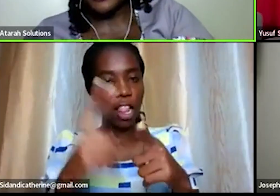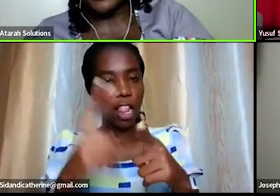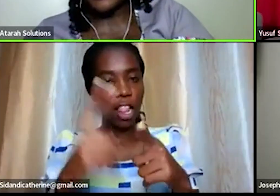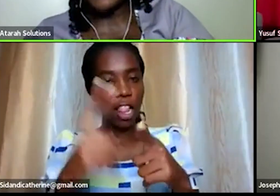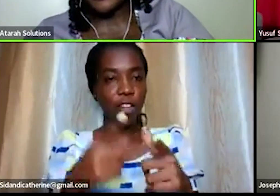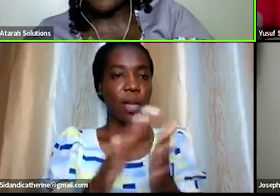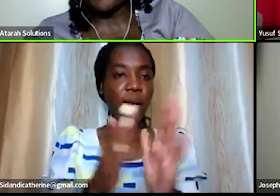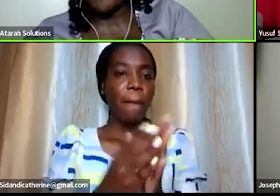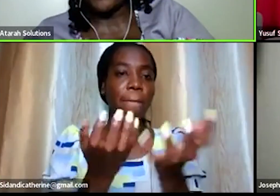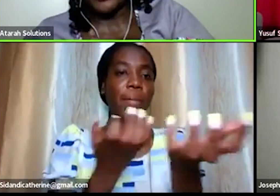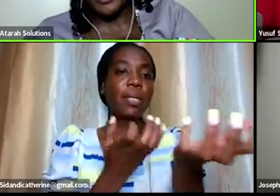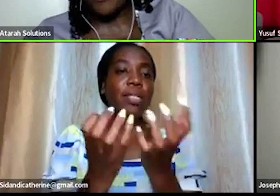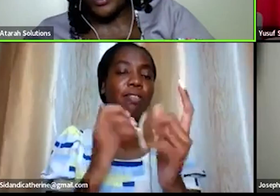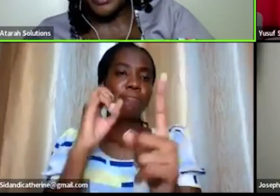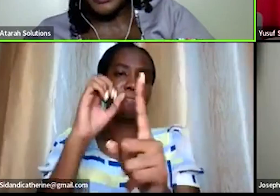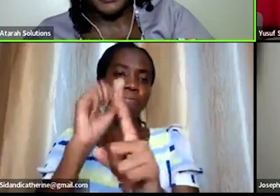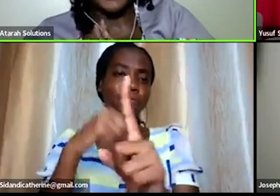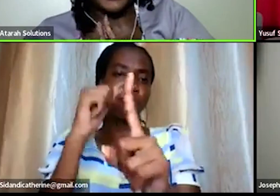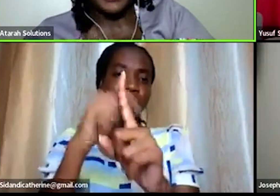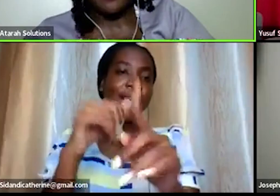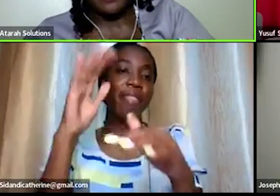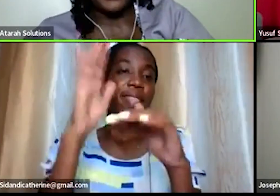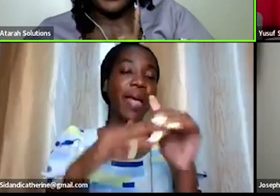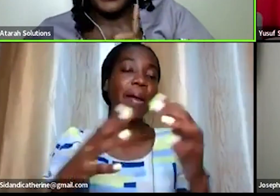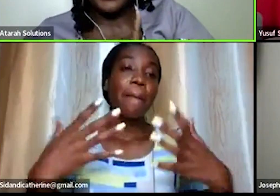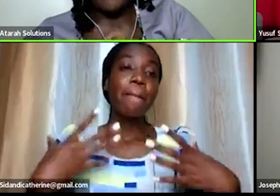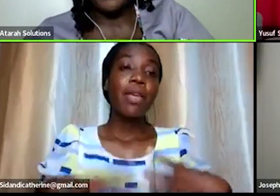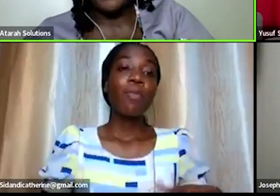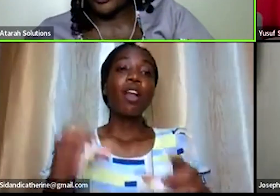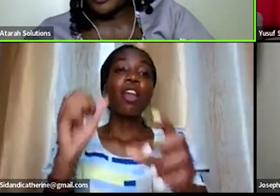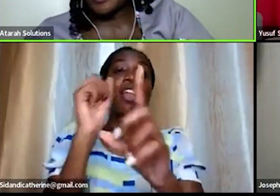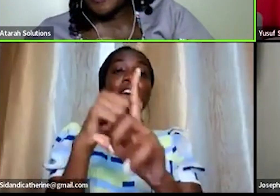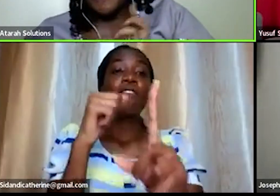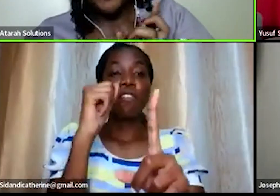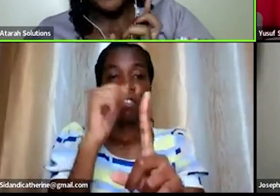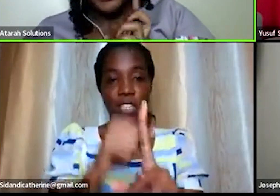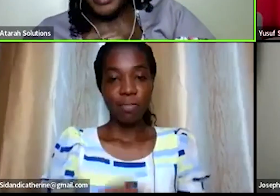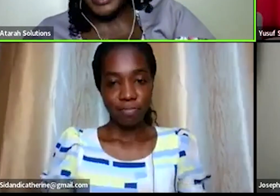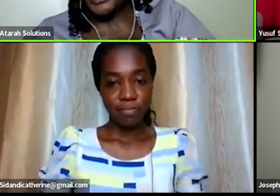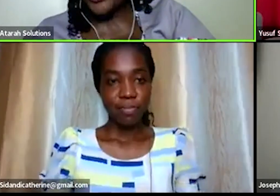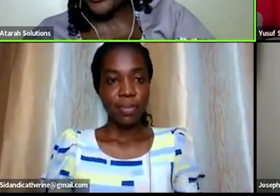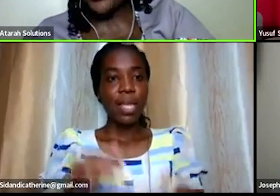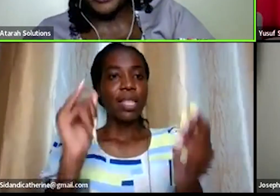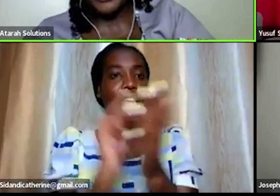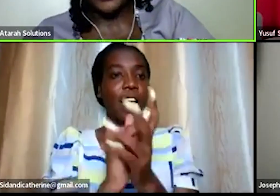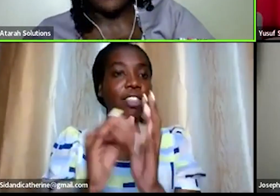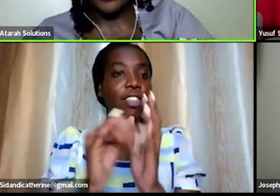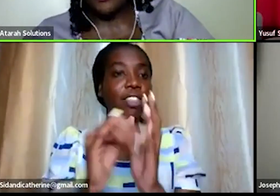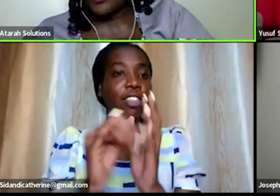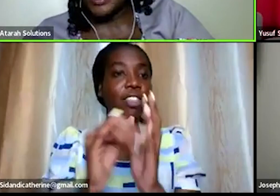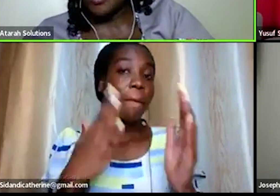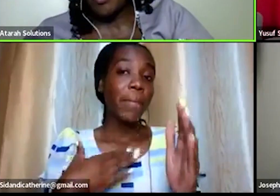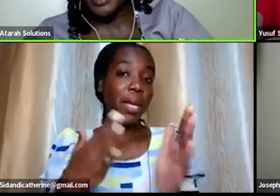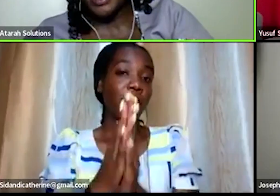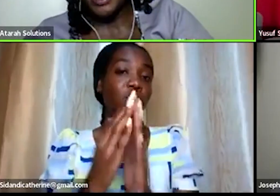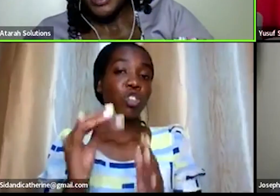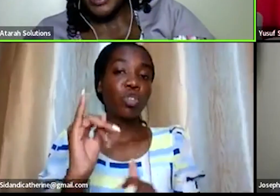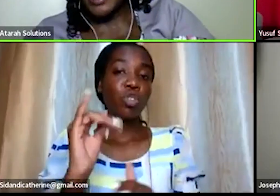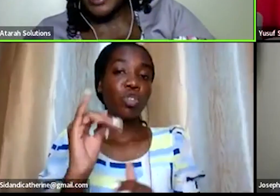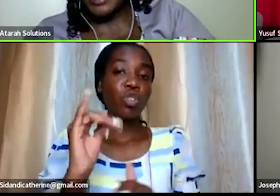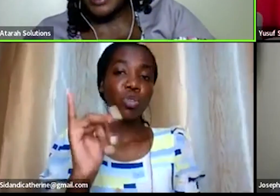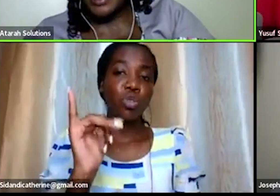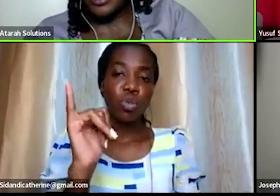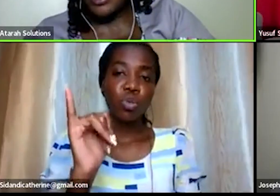advocate rather than a people advocate. I love that. That's a conversation I and Yusuf had over the phone this